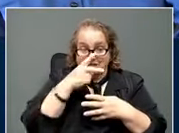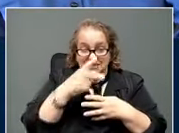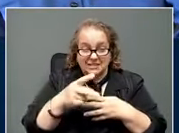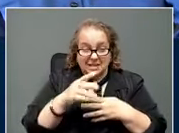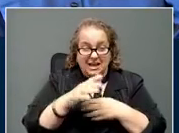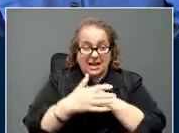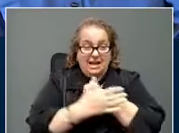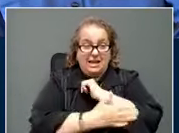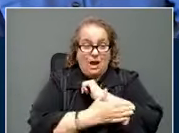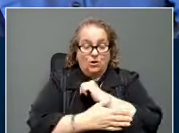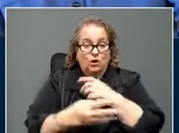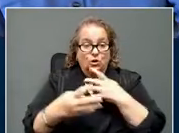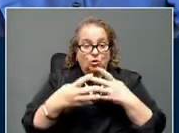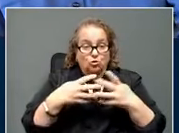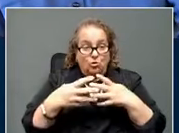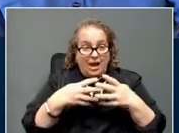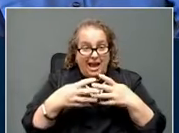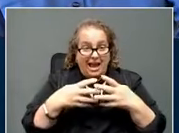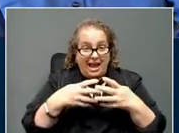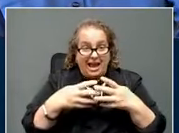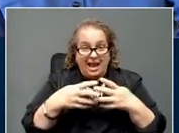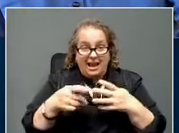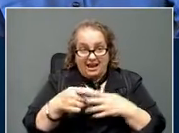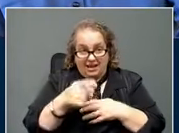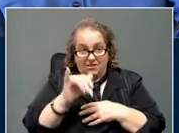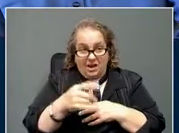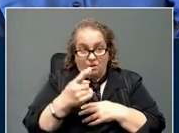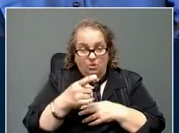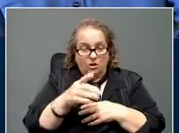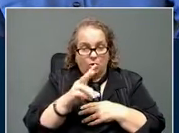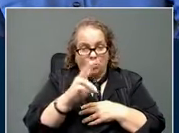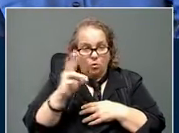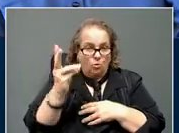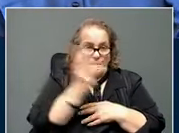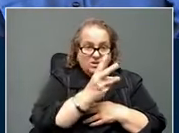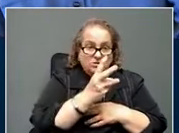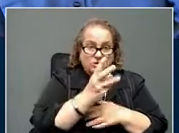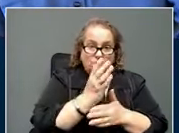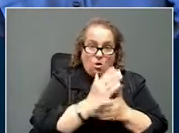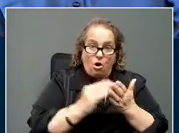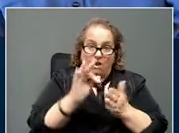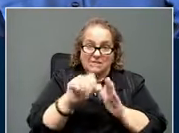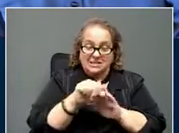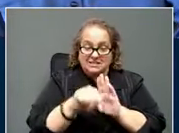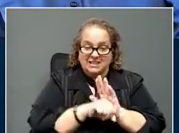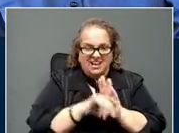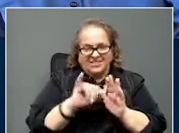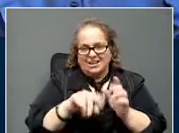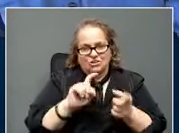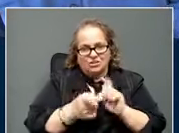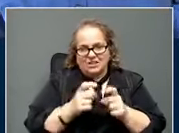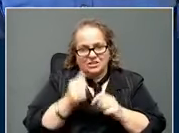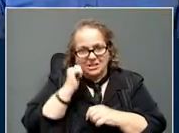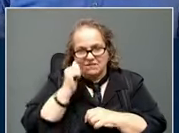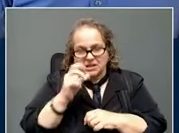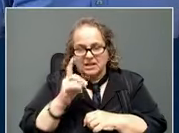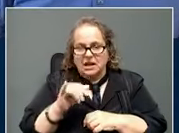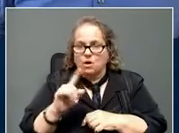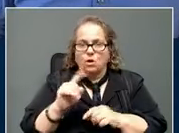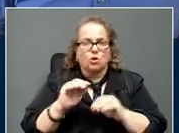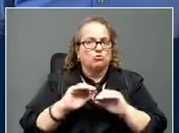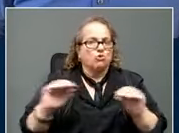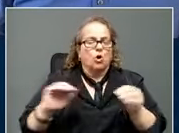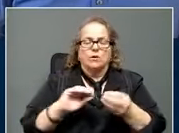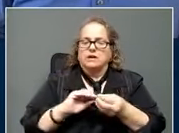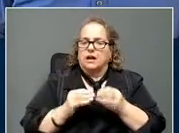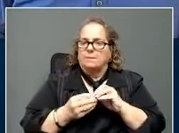grayed out more, just so happens on this one to be in the western part of the state, but that changes from day to day, where there are no numbers,